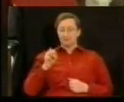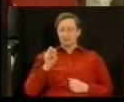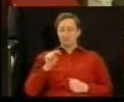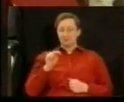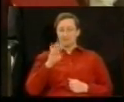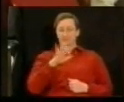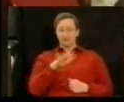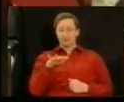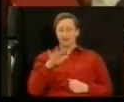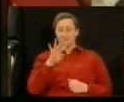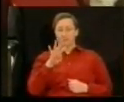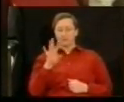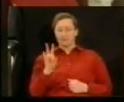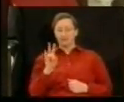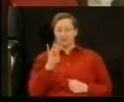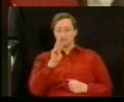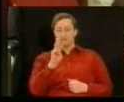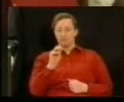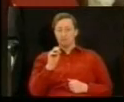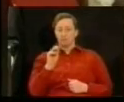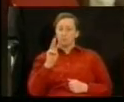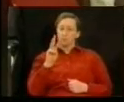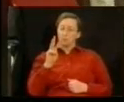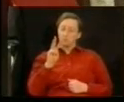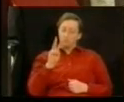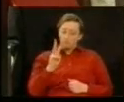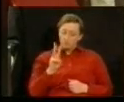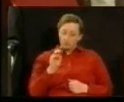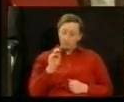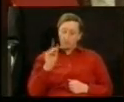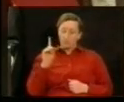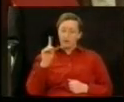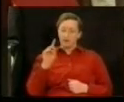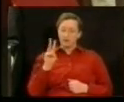5547 Woodburn Drive.